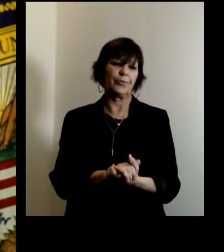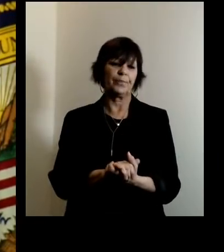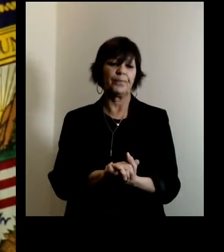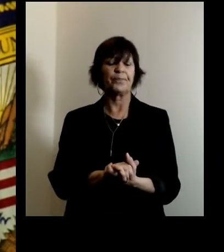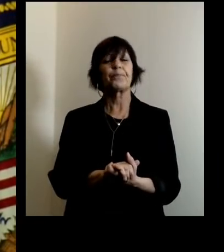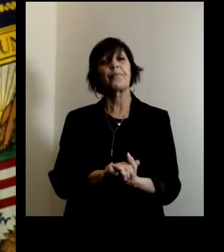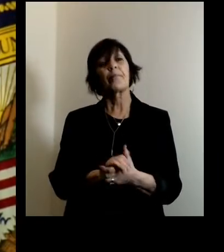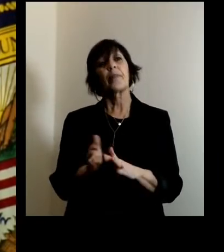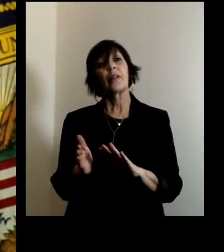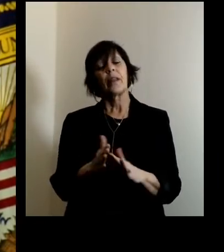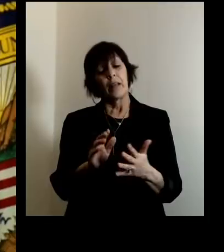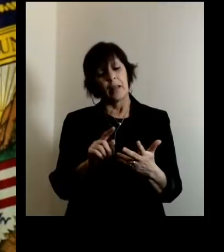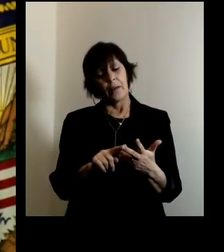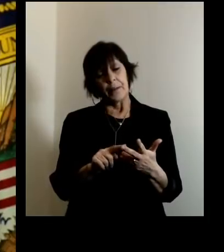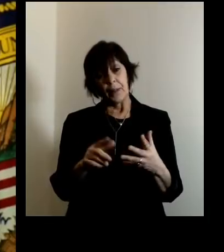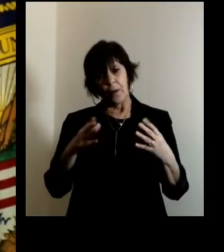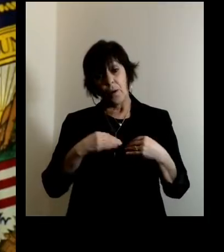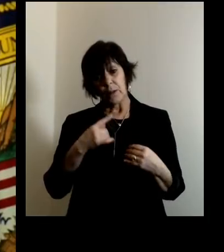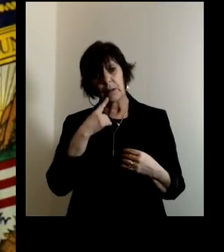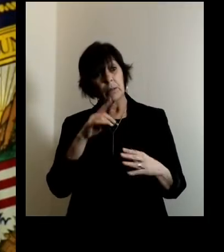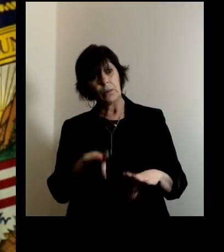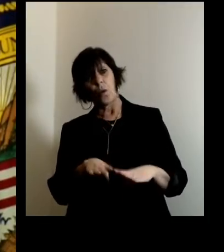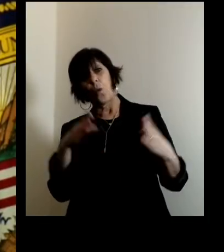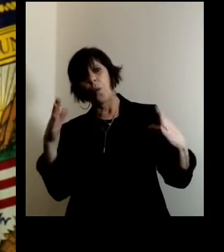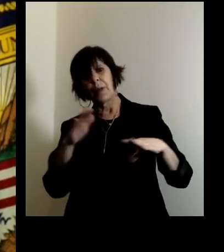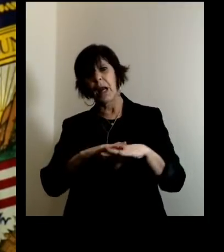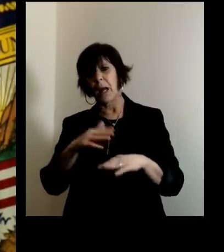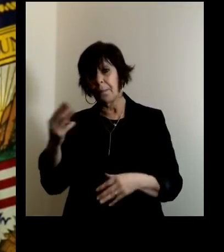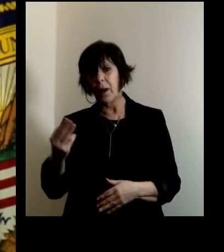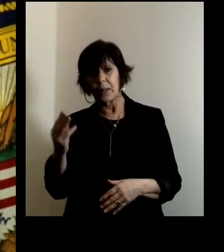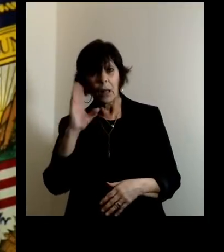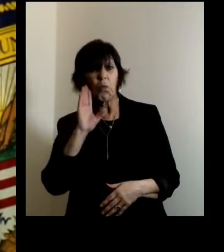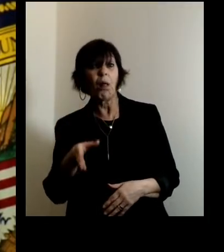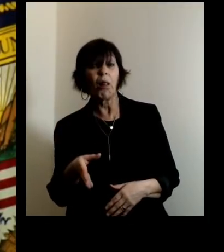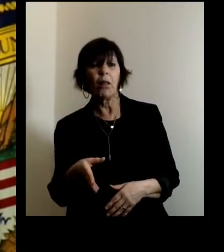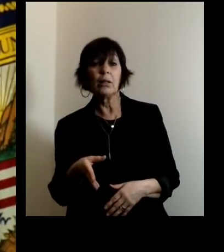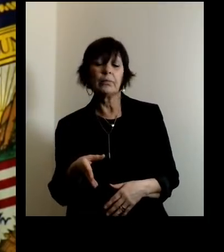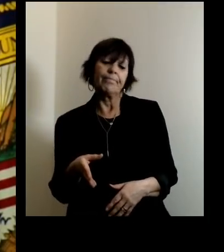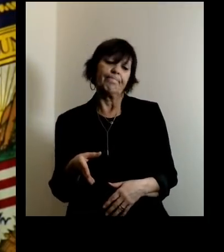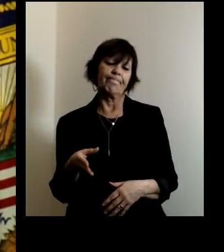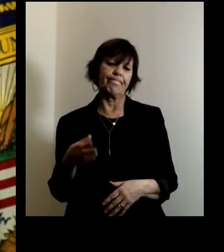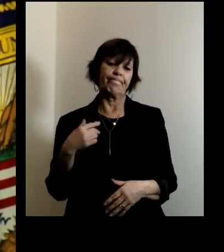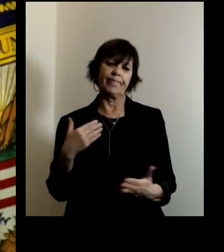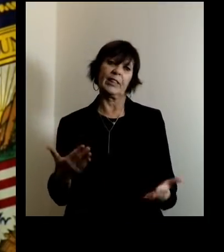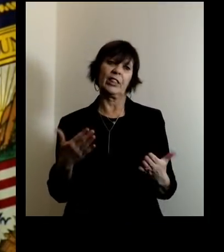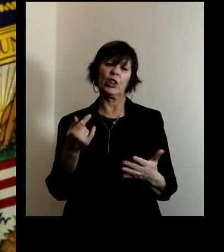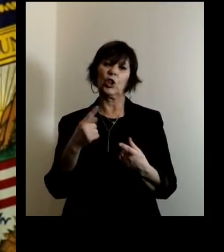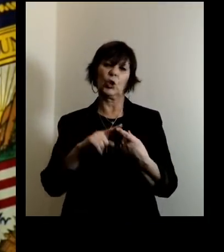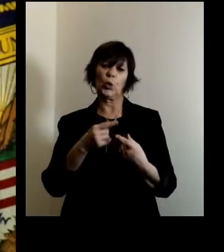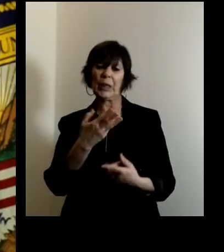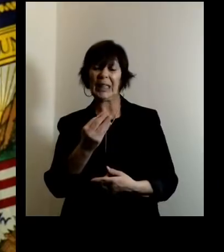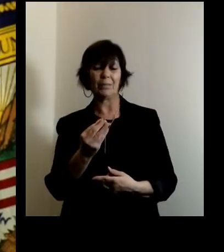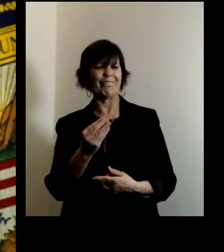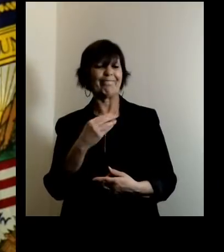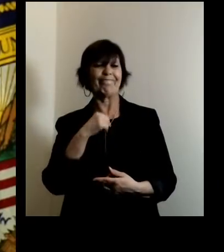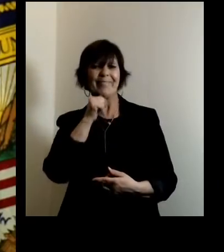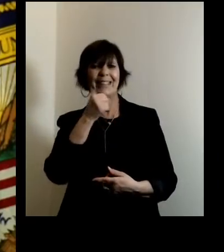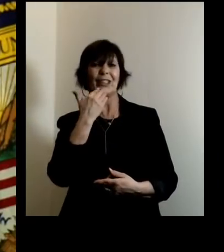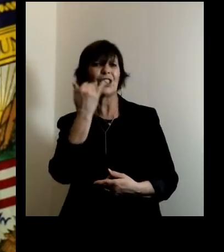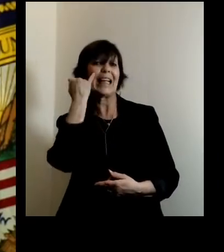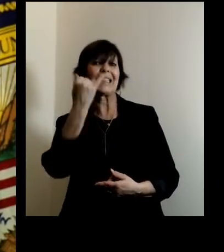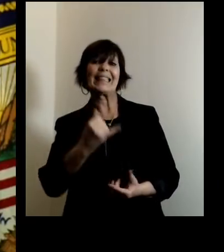with regards to the owner claiming that he's going to open up the doors on Monday, I would just suggest to him, I don't believe it's in his best interest to do